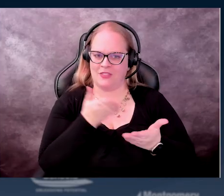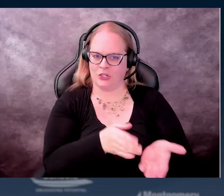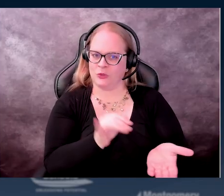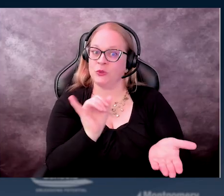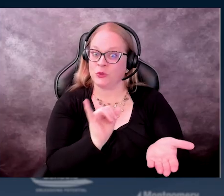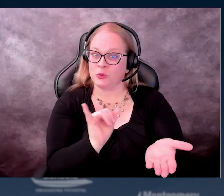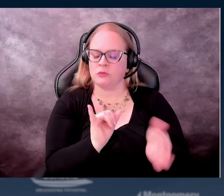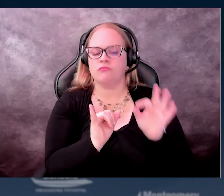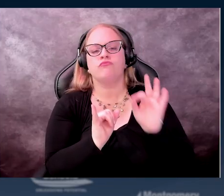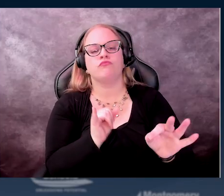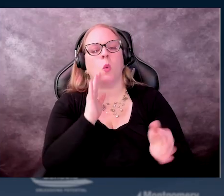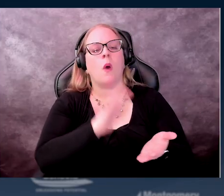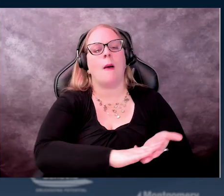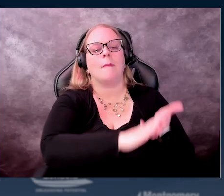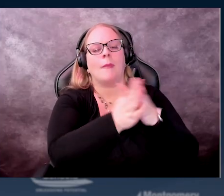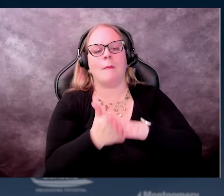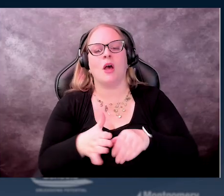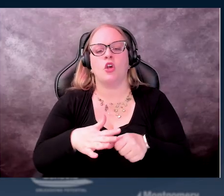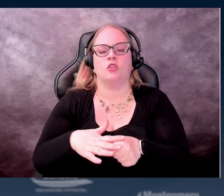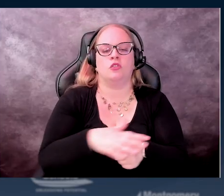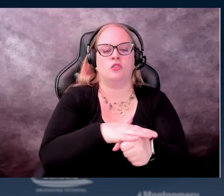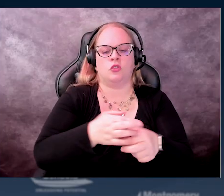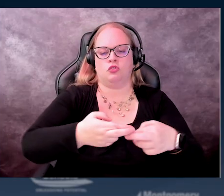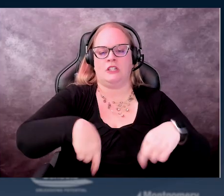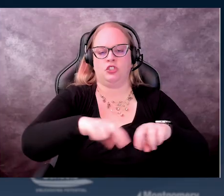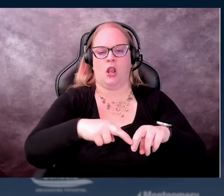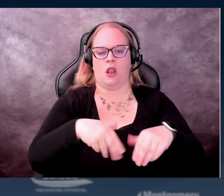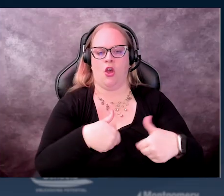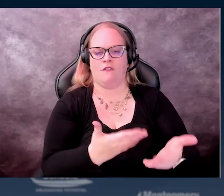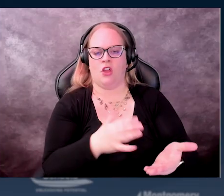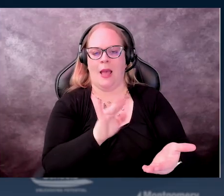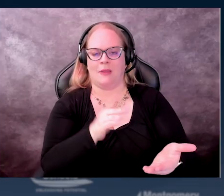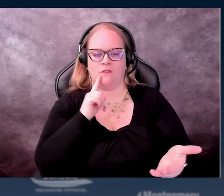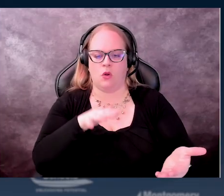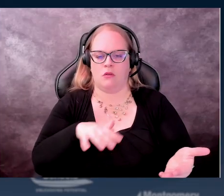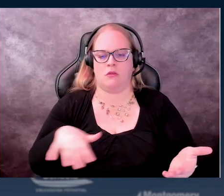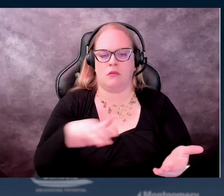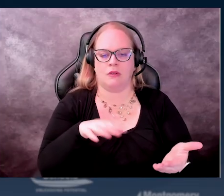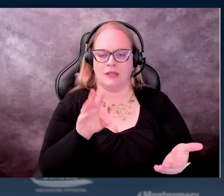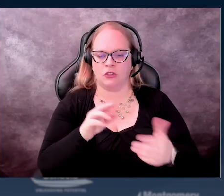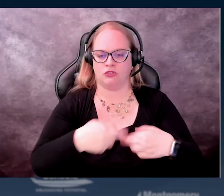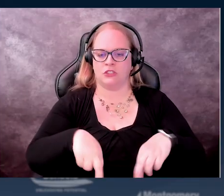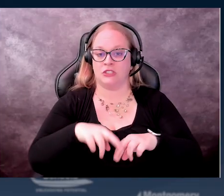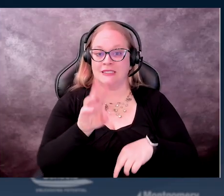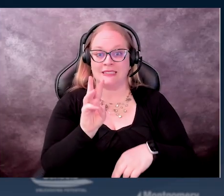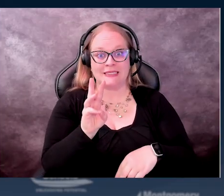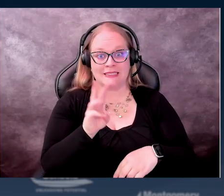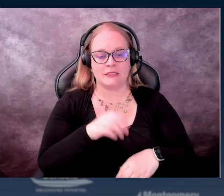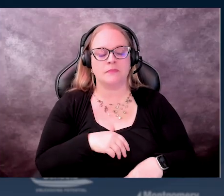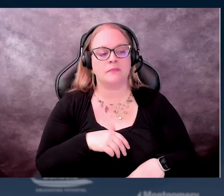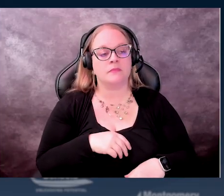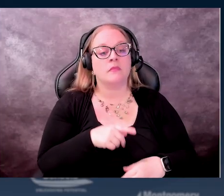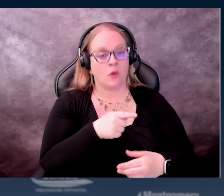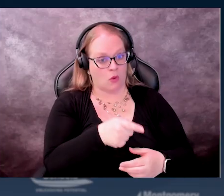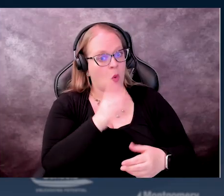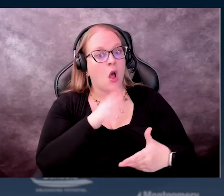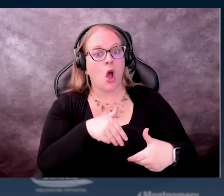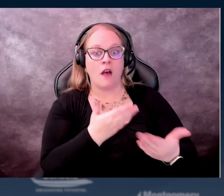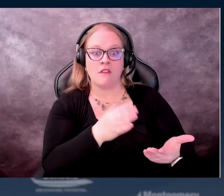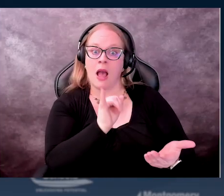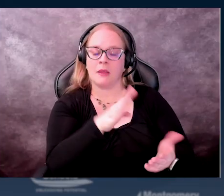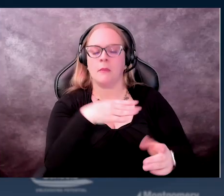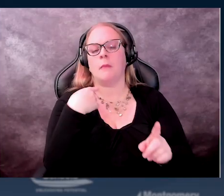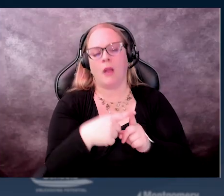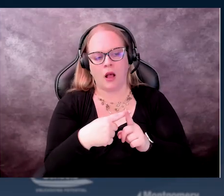this region. In addition to offering IB, they will be offering the performing arts, dance, theater, and